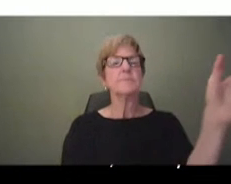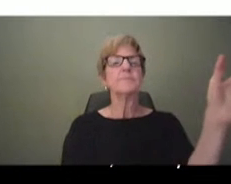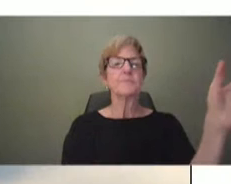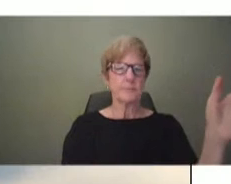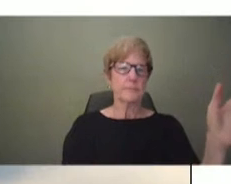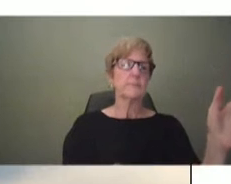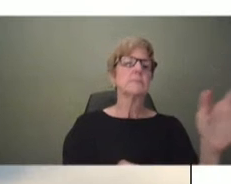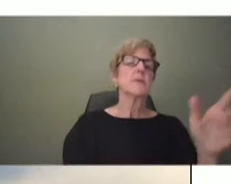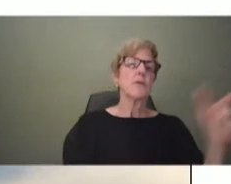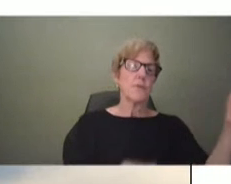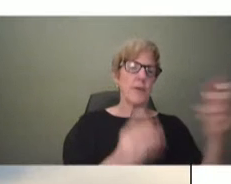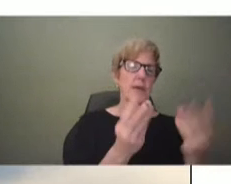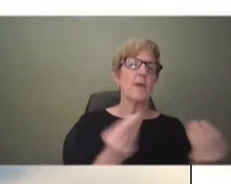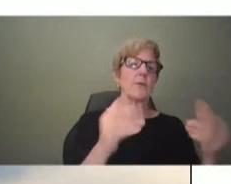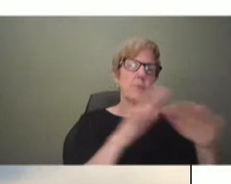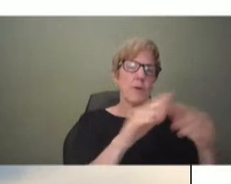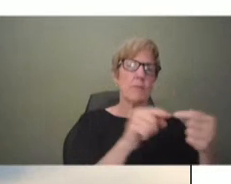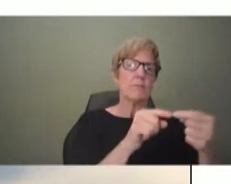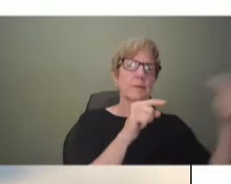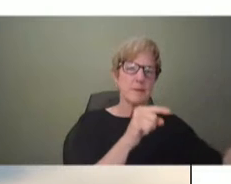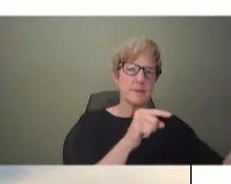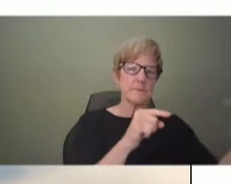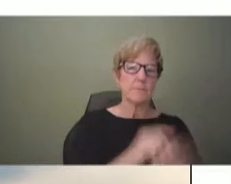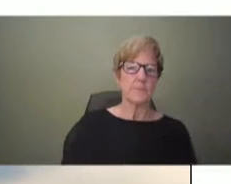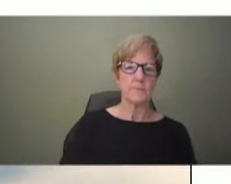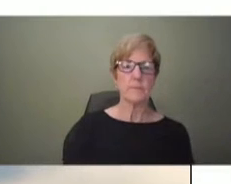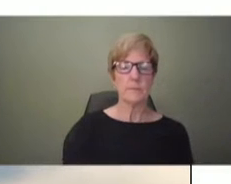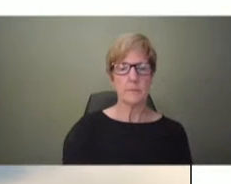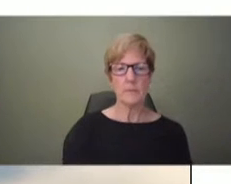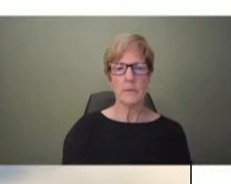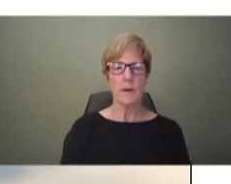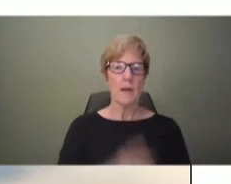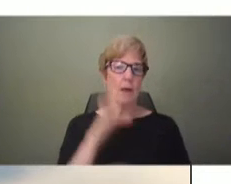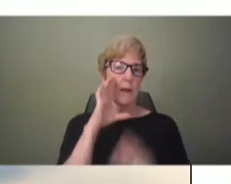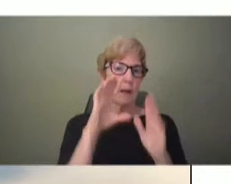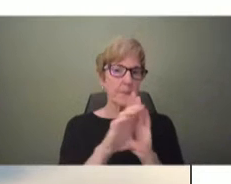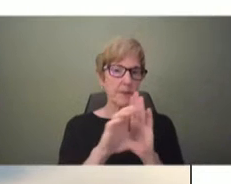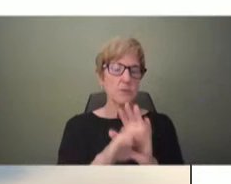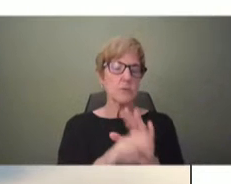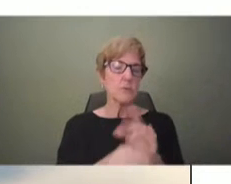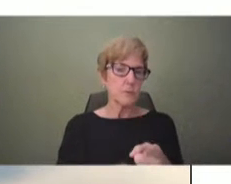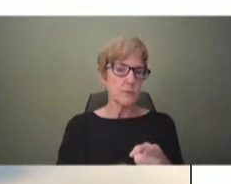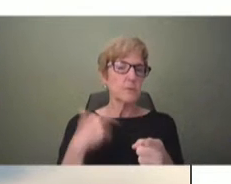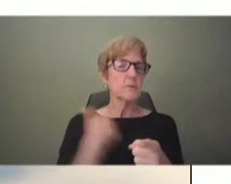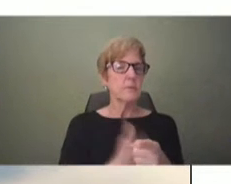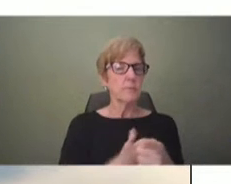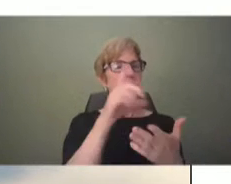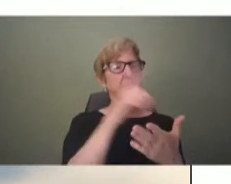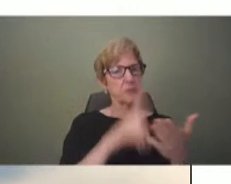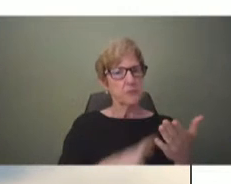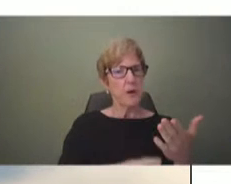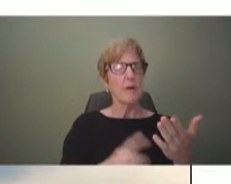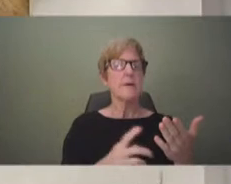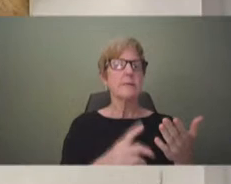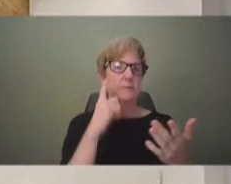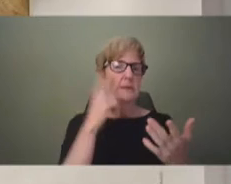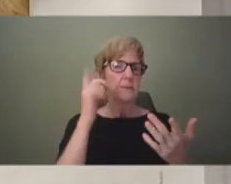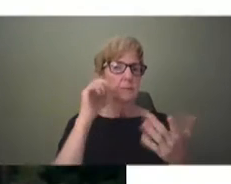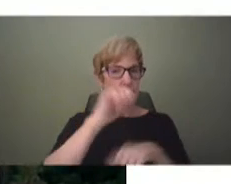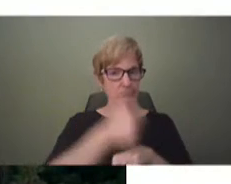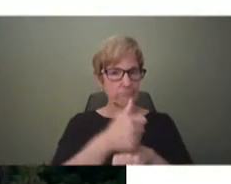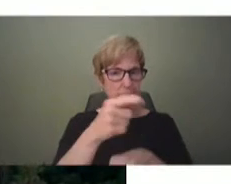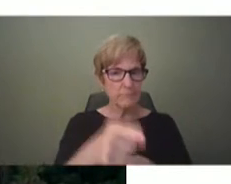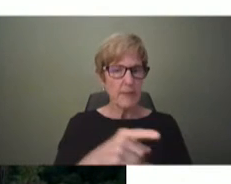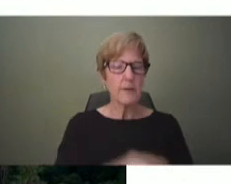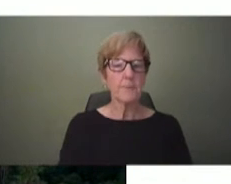Holly Road uh some pictures of of or some images of what we believe will will actually occur here in terms of building